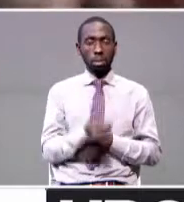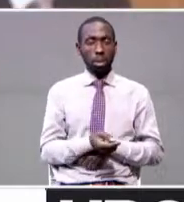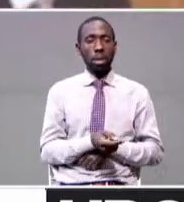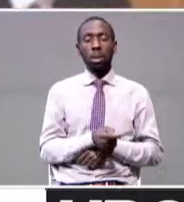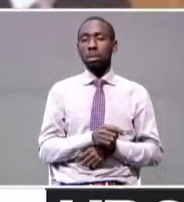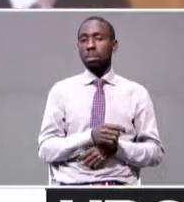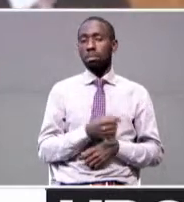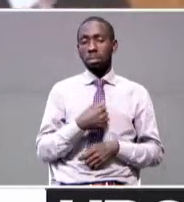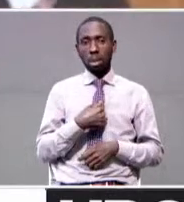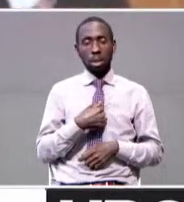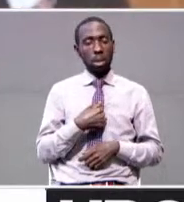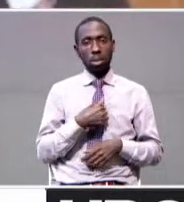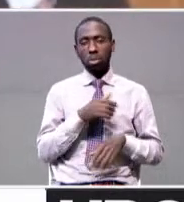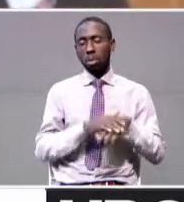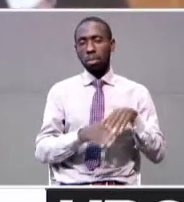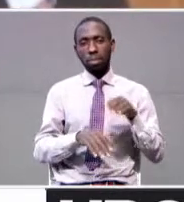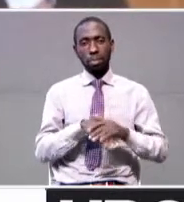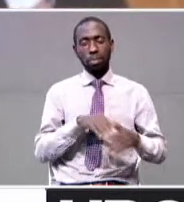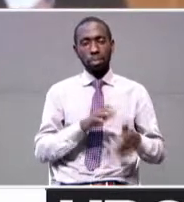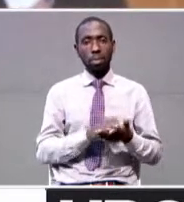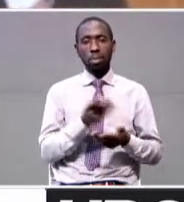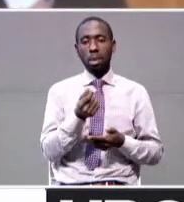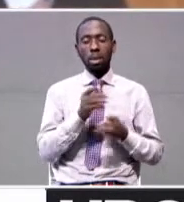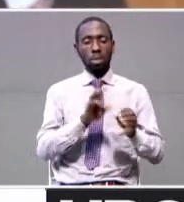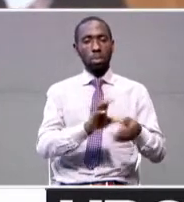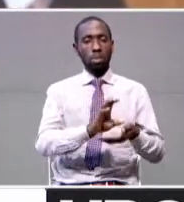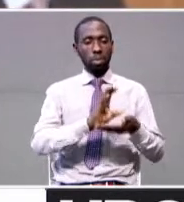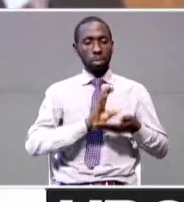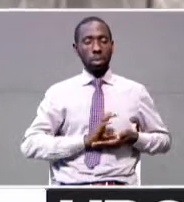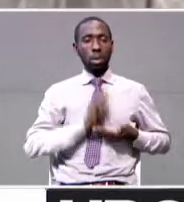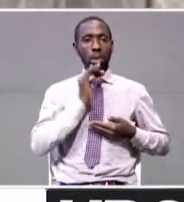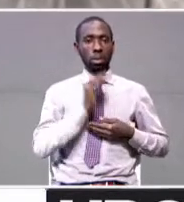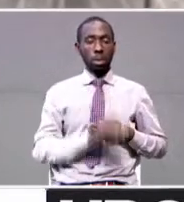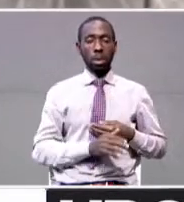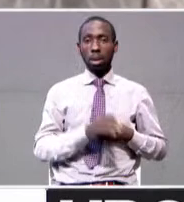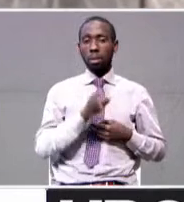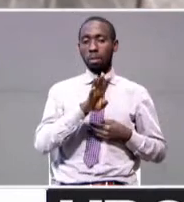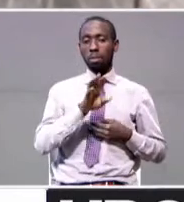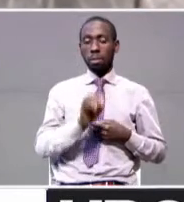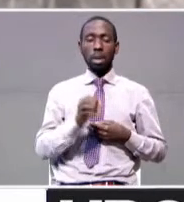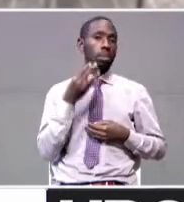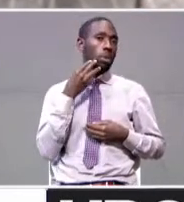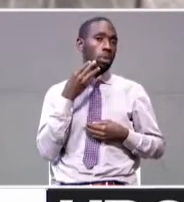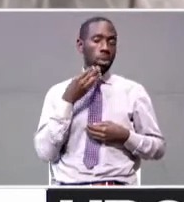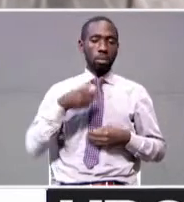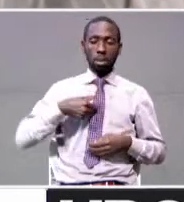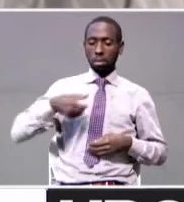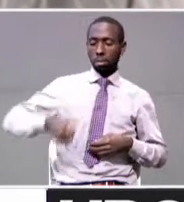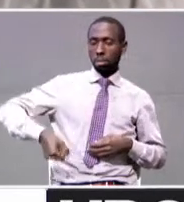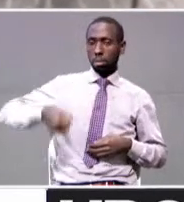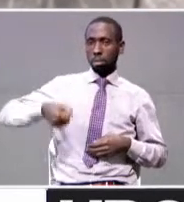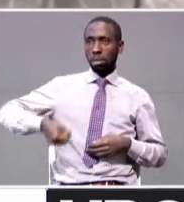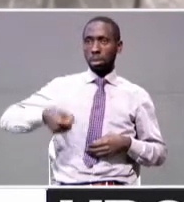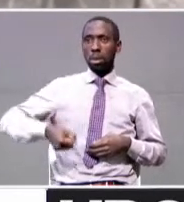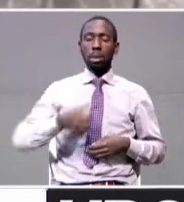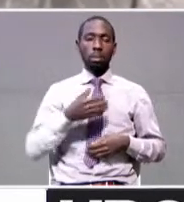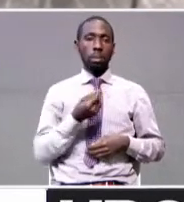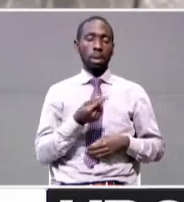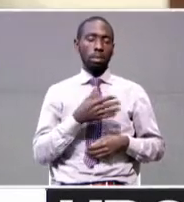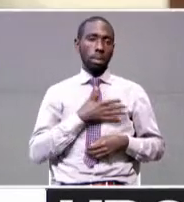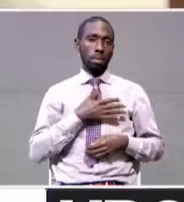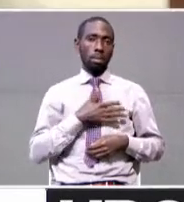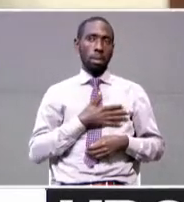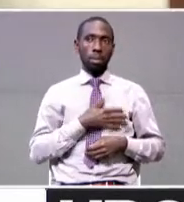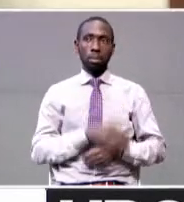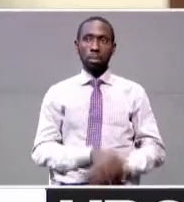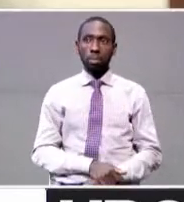nga bwataweebwangako nsimbi zino okuva wa Sipiika era obukadde 40 bwe yali akalakala nabwo nti ssente zaali zizenga